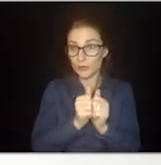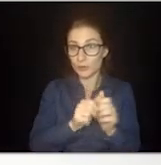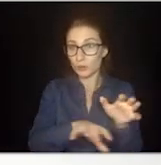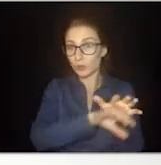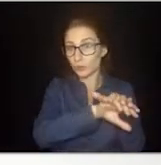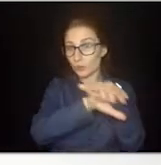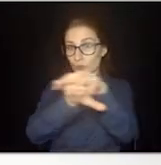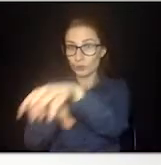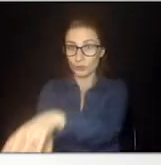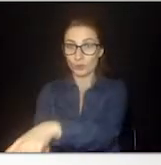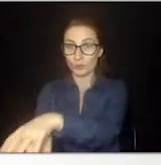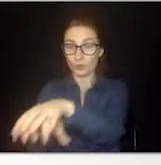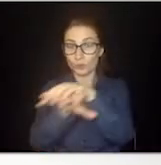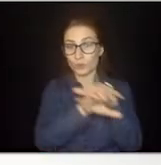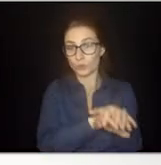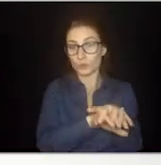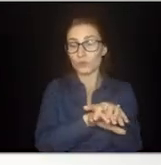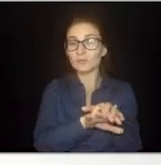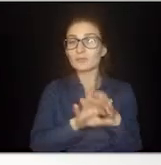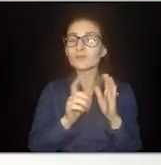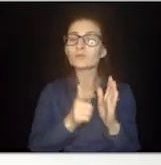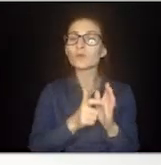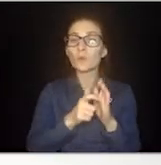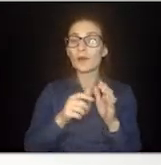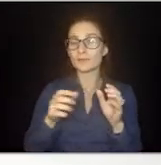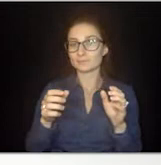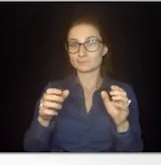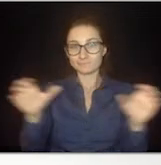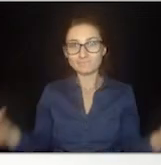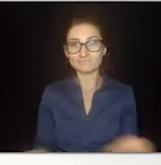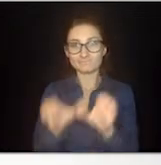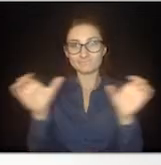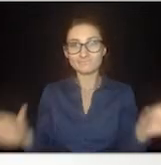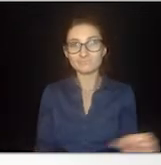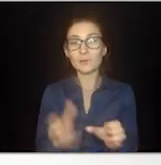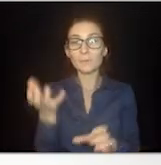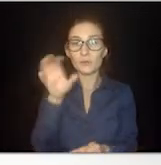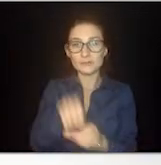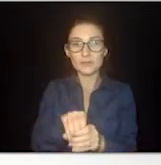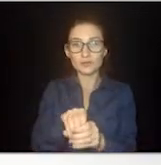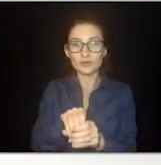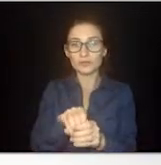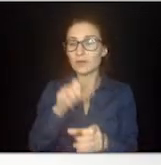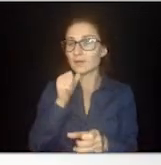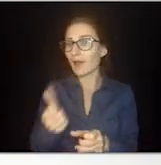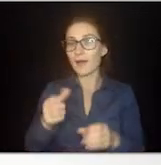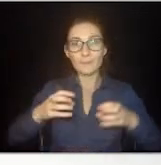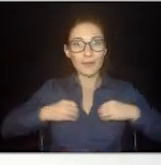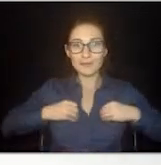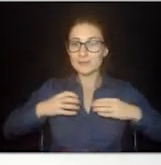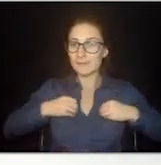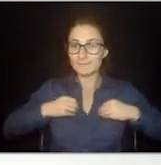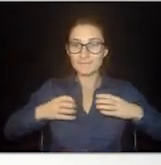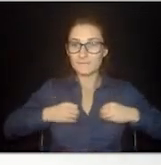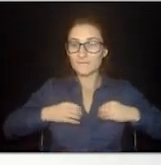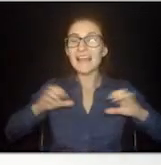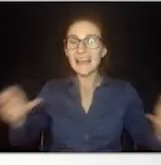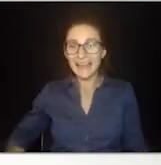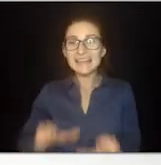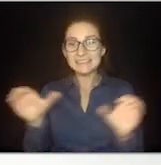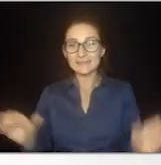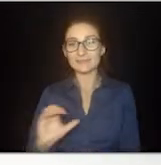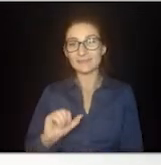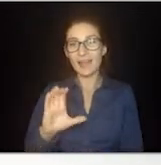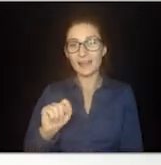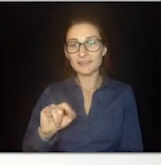firing. And they're able, because it takes active participation, not passive. It's not just, you're not